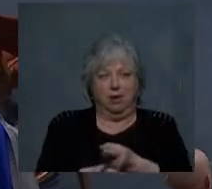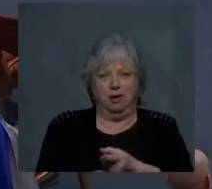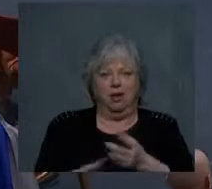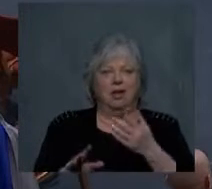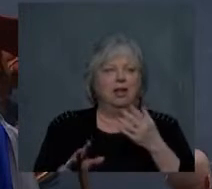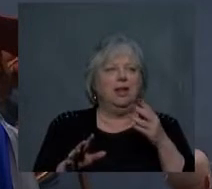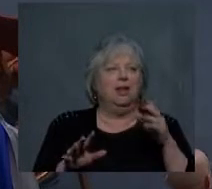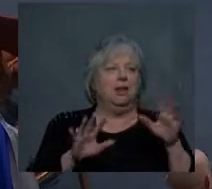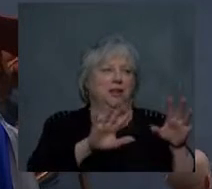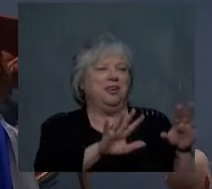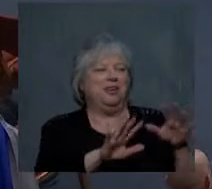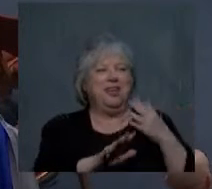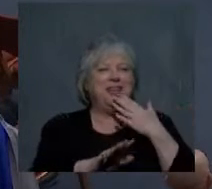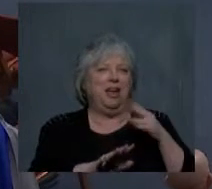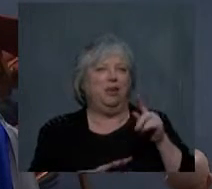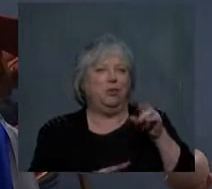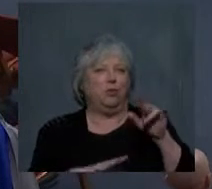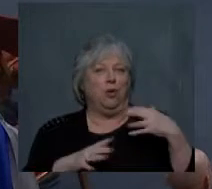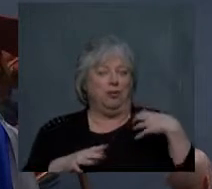hard. Thank you, Troy.